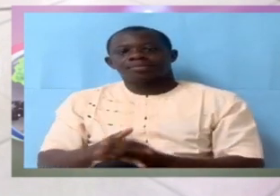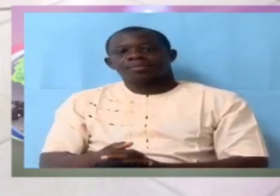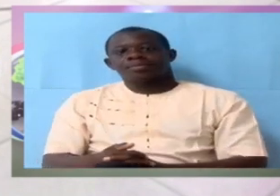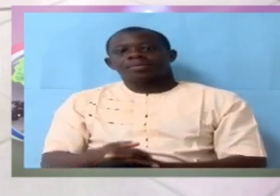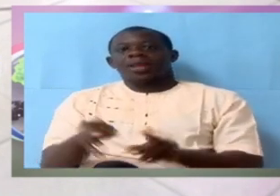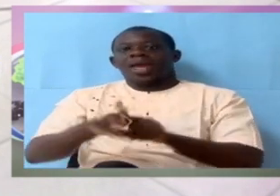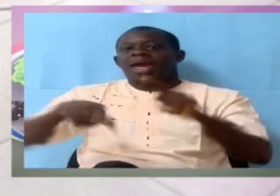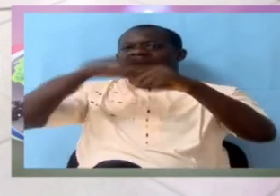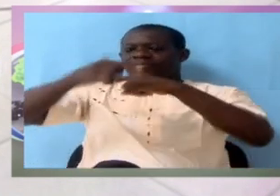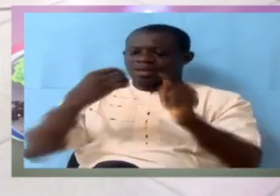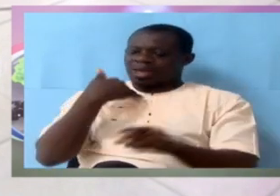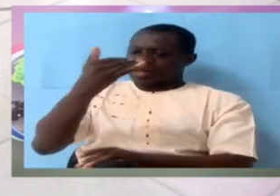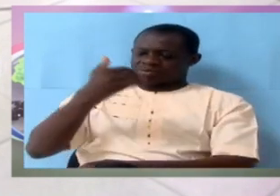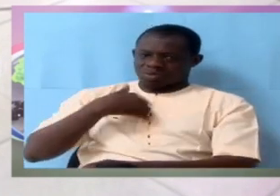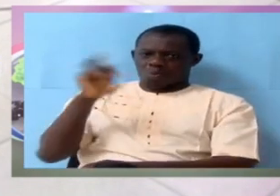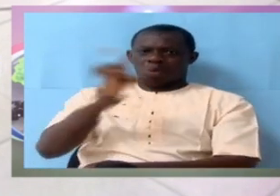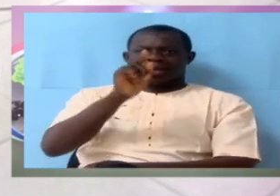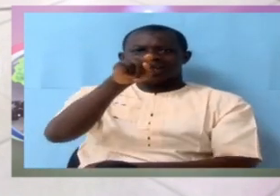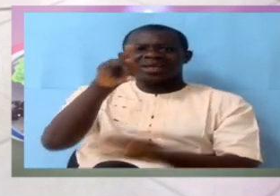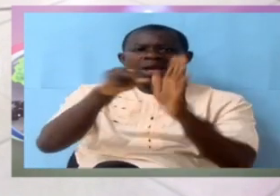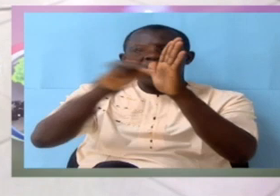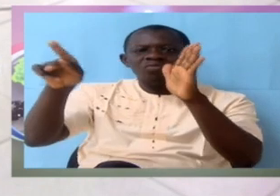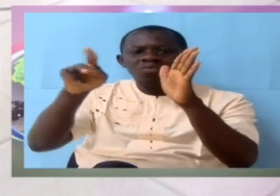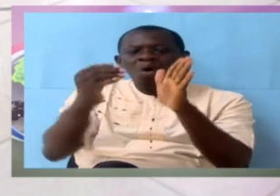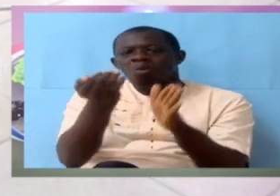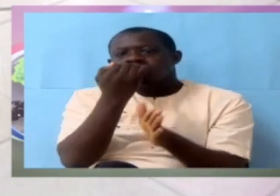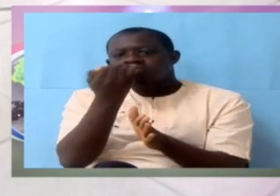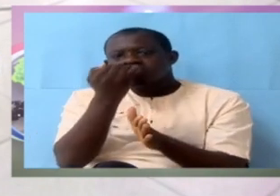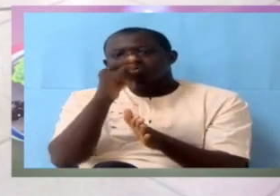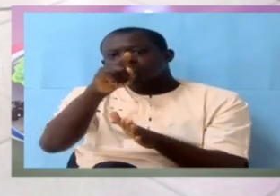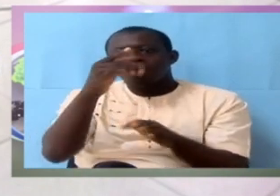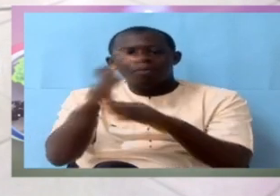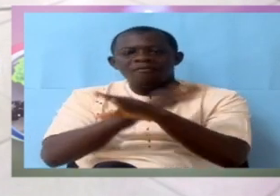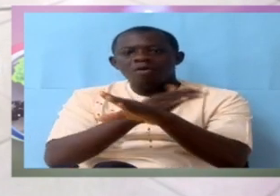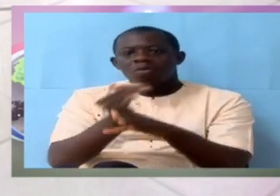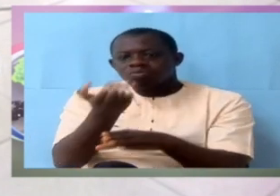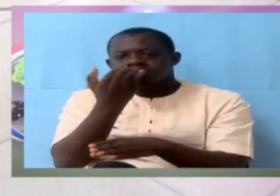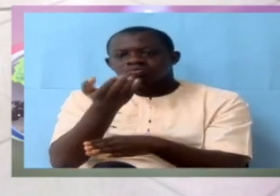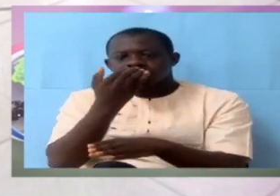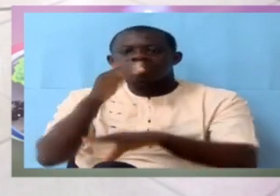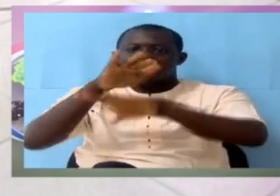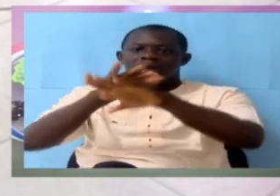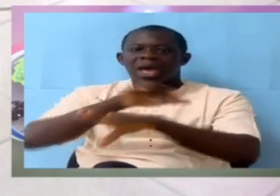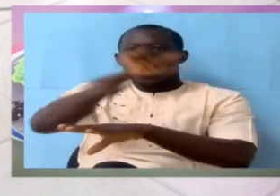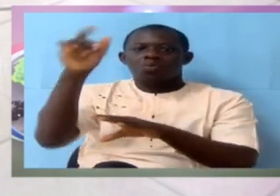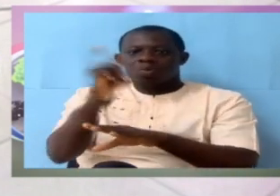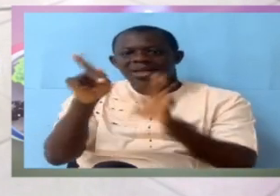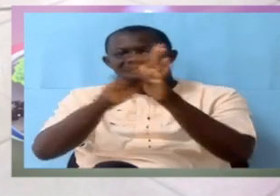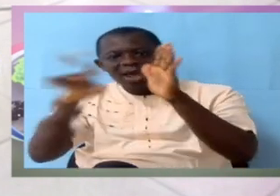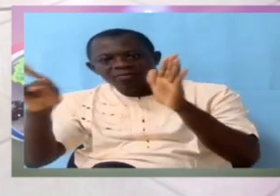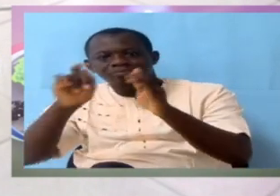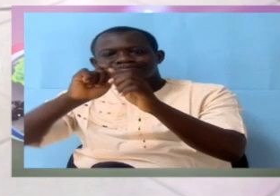Then they asked me what type of food I was living on and what type of drinks did I